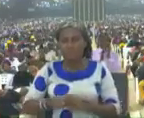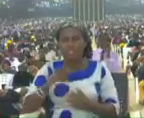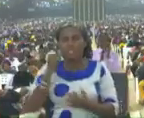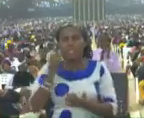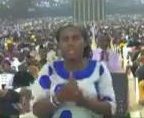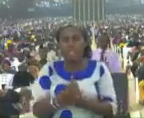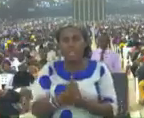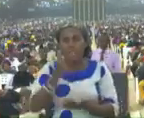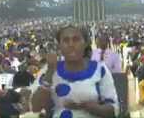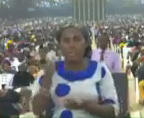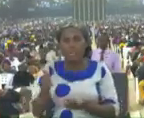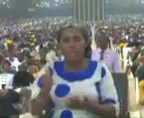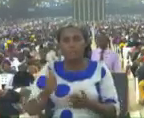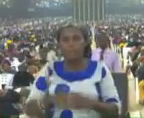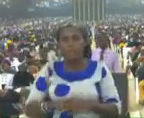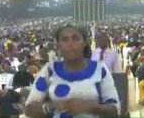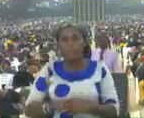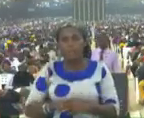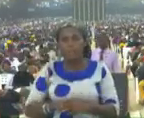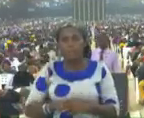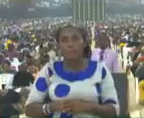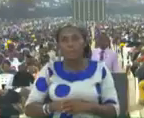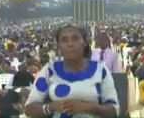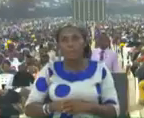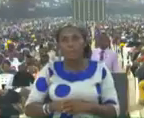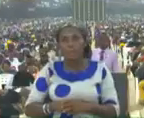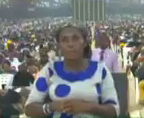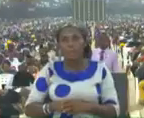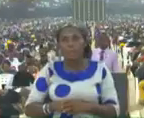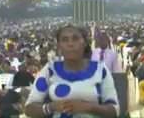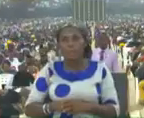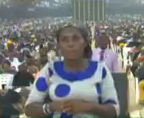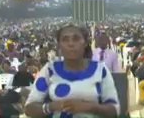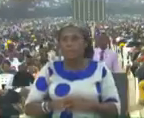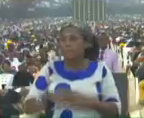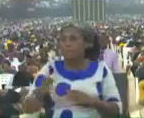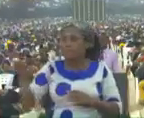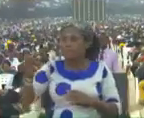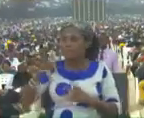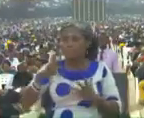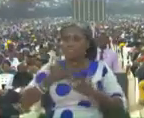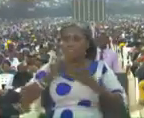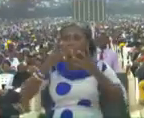Amen. Now, those of you who have come forward, let me hear you shout hallelujah.